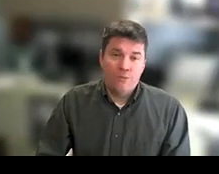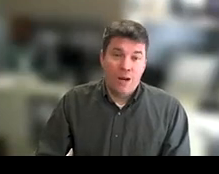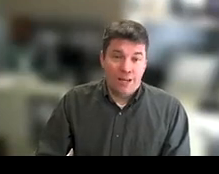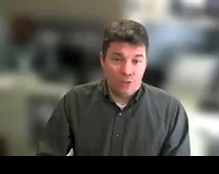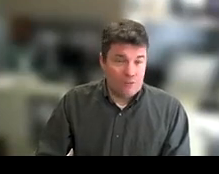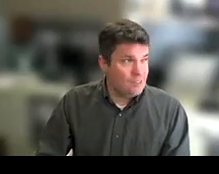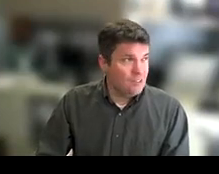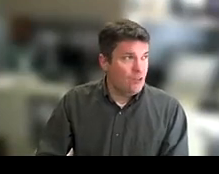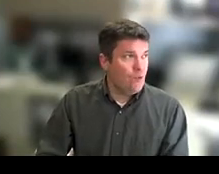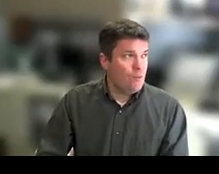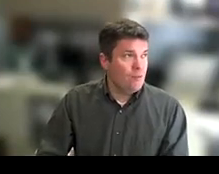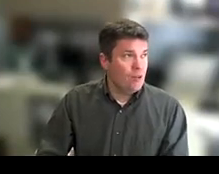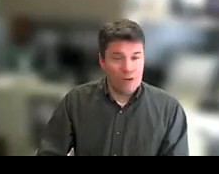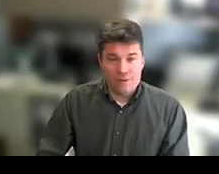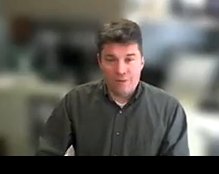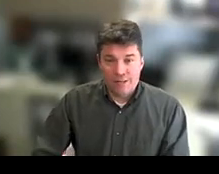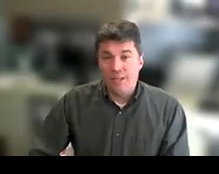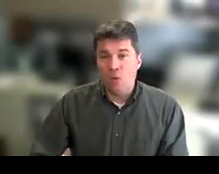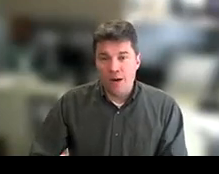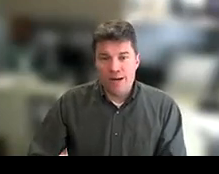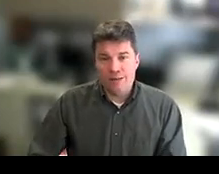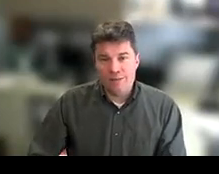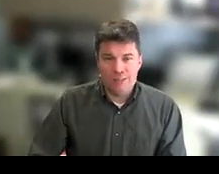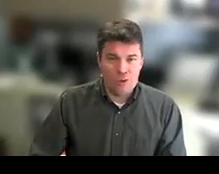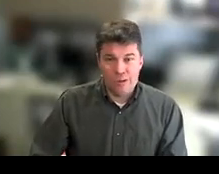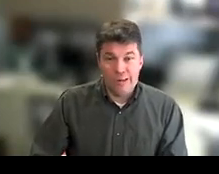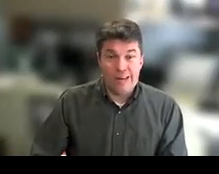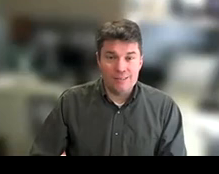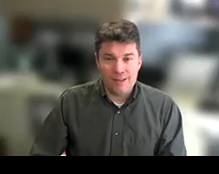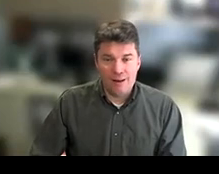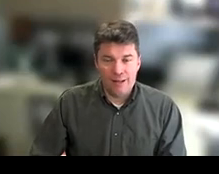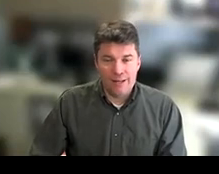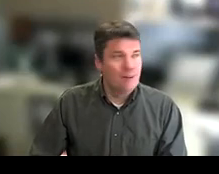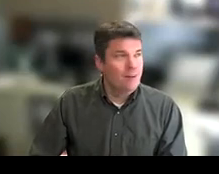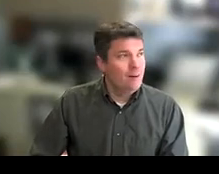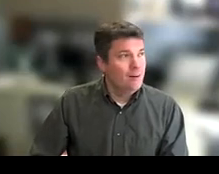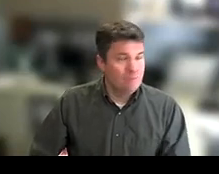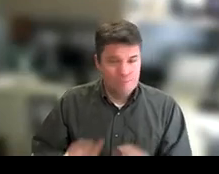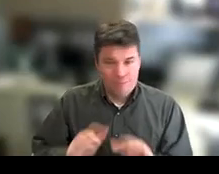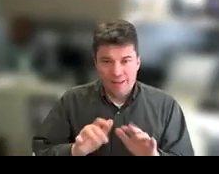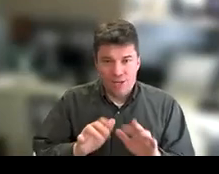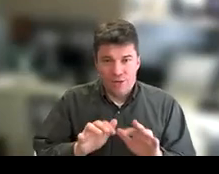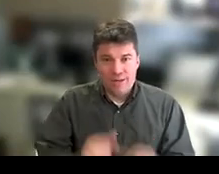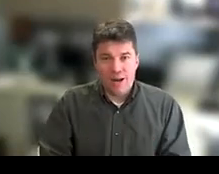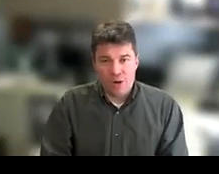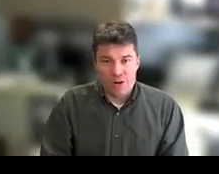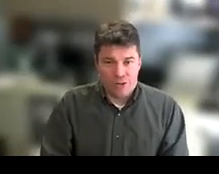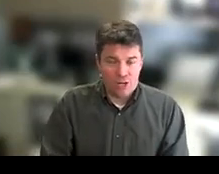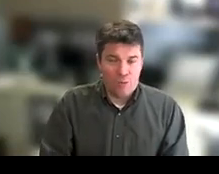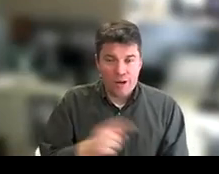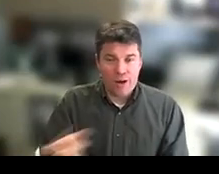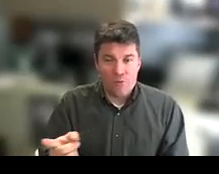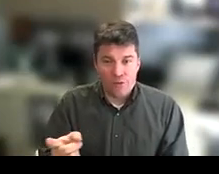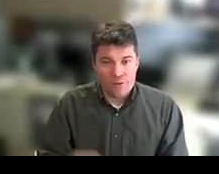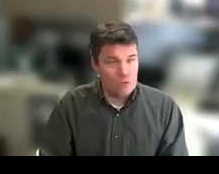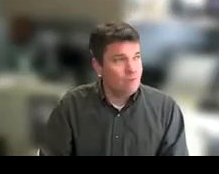711 relay services, you've probably heard of the TTY. It's the old days, as I call it, basically using a